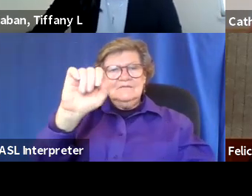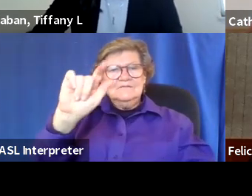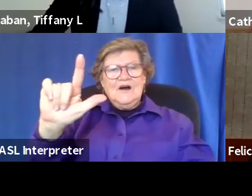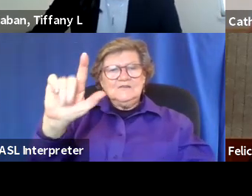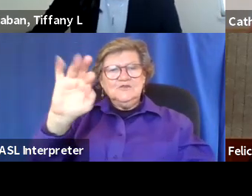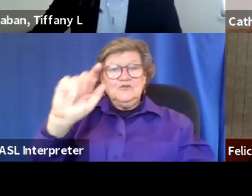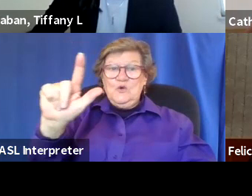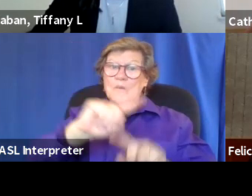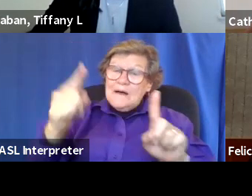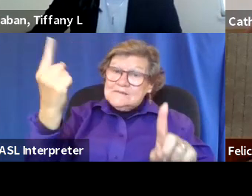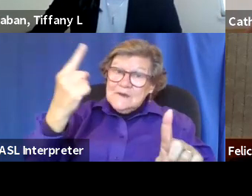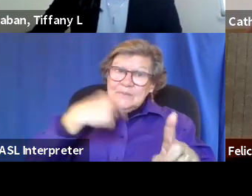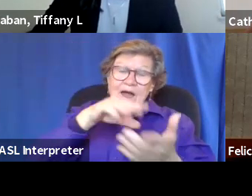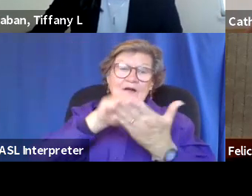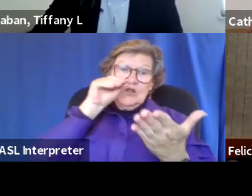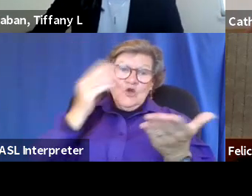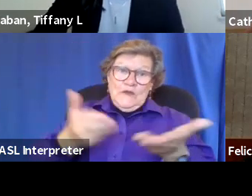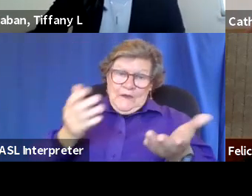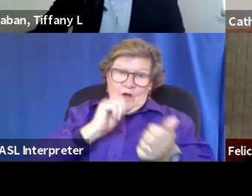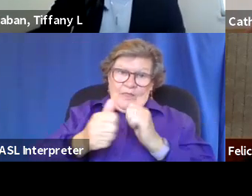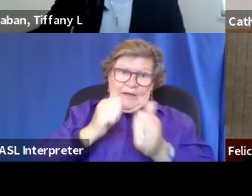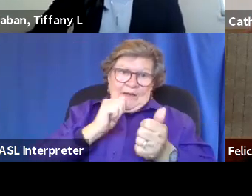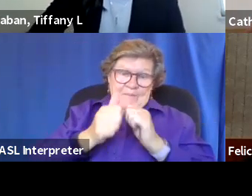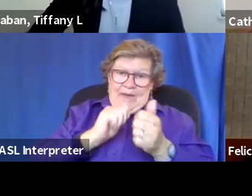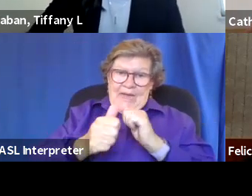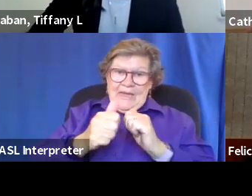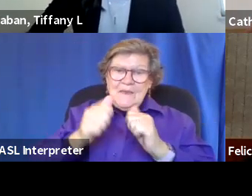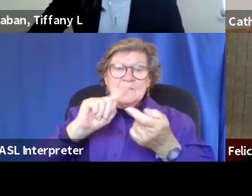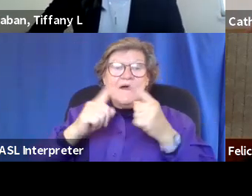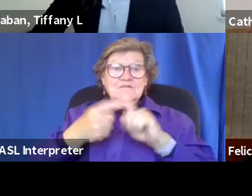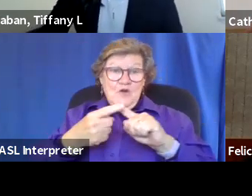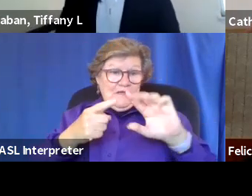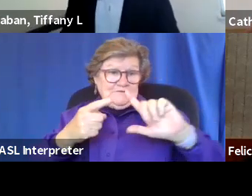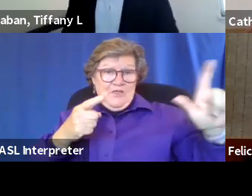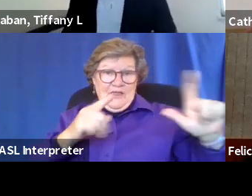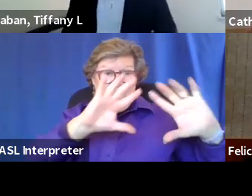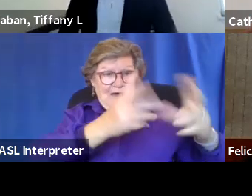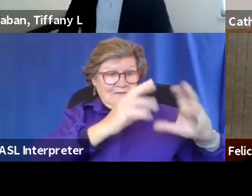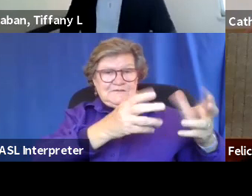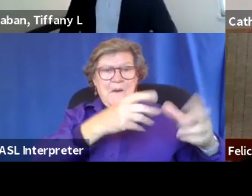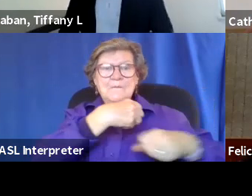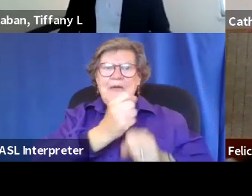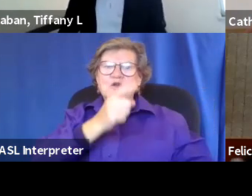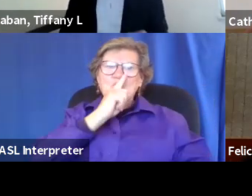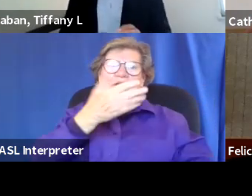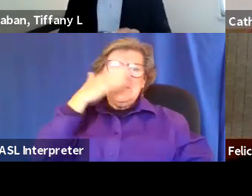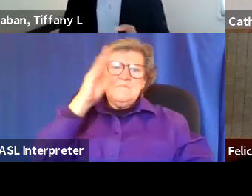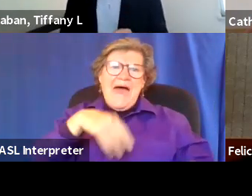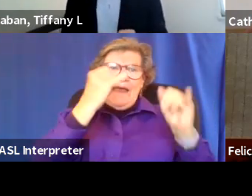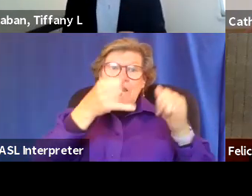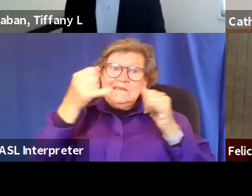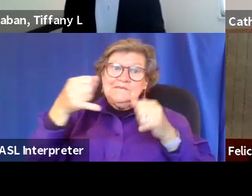I've learned here on the campaign trail. It's that my friends on the left make really bad